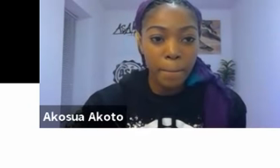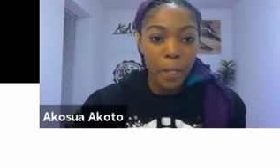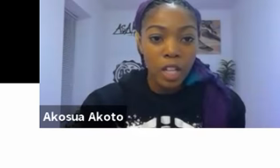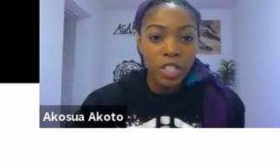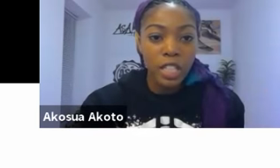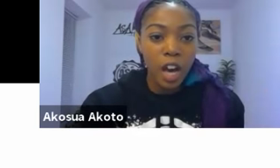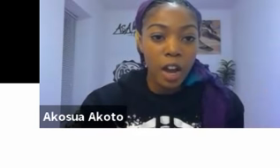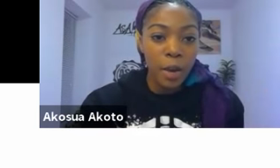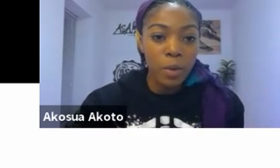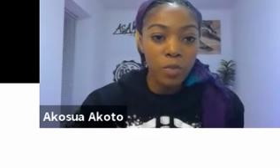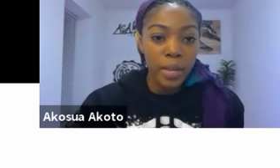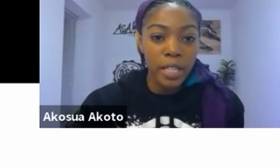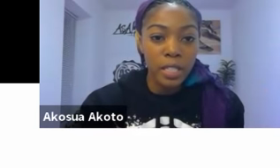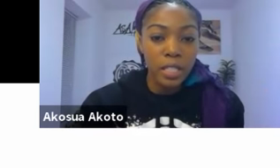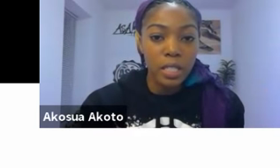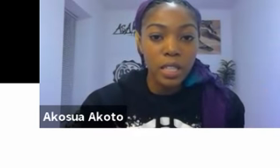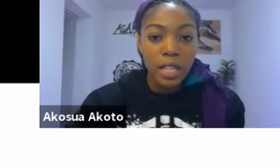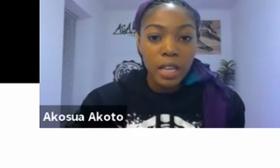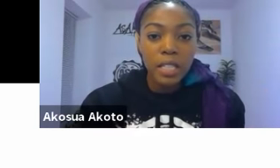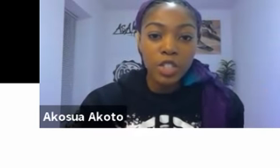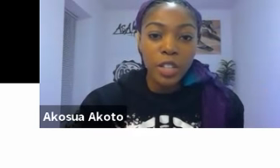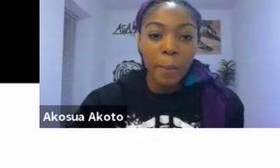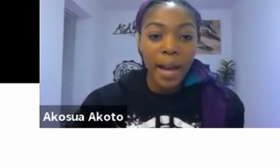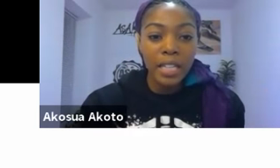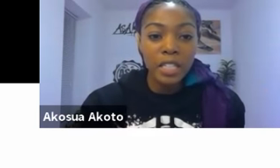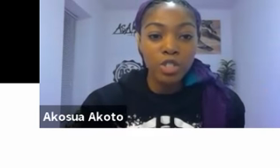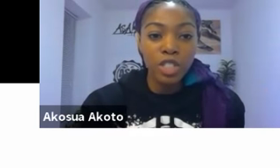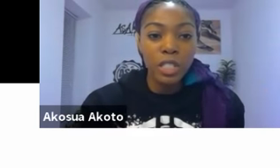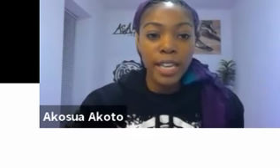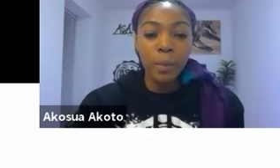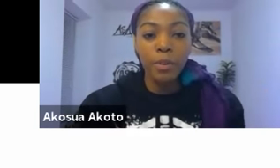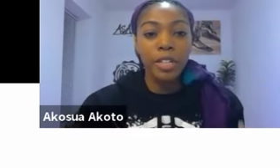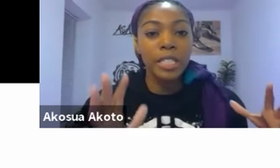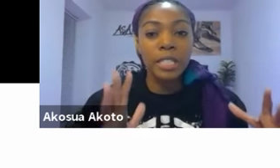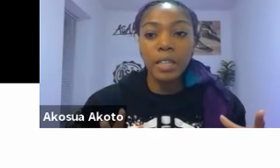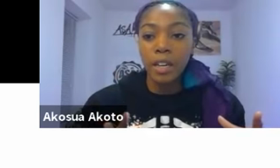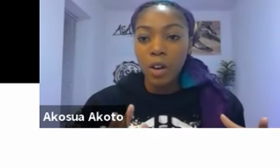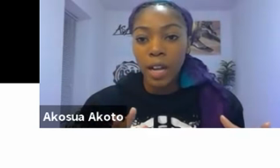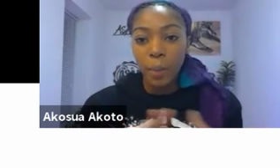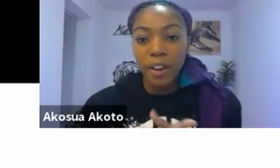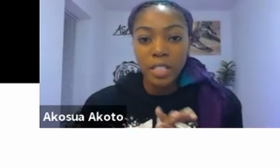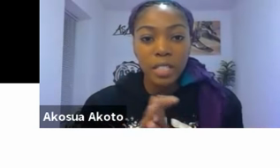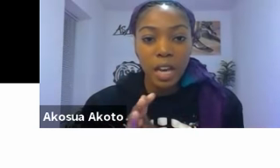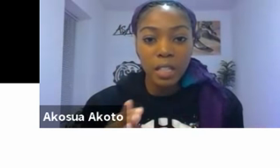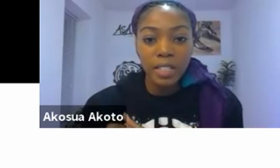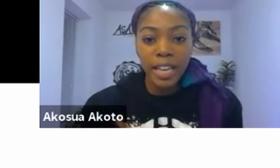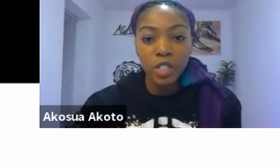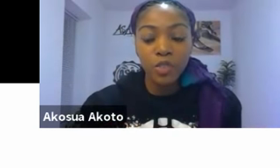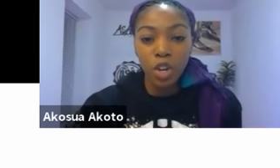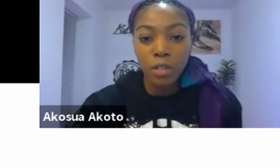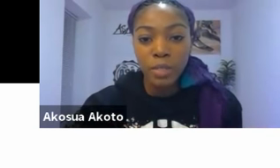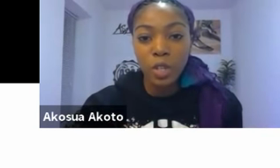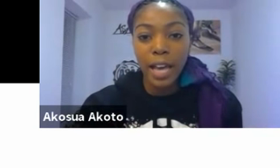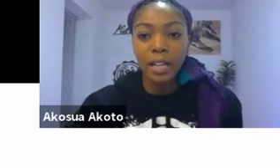right? See the arm movement. Center of the body is usually pretty still in comparison to other